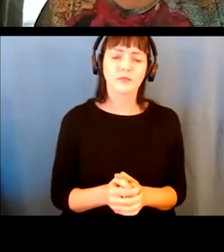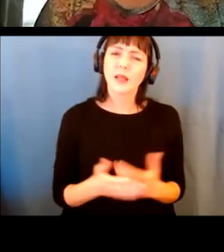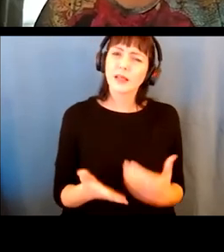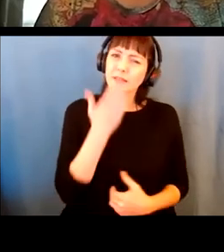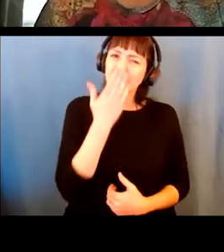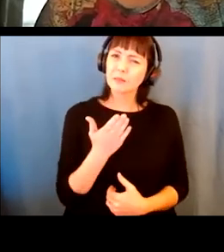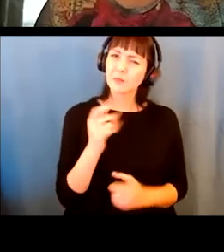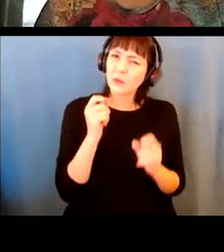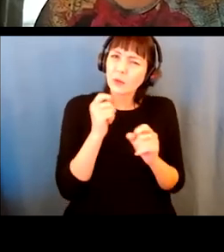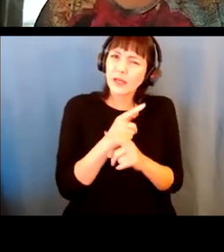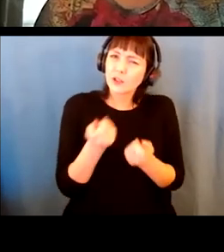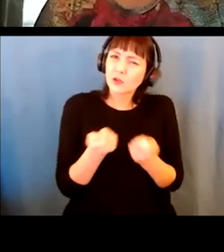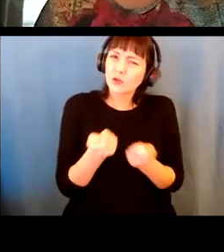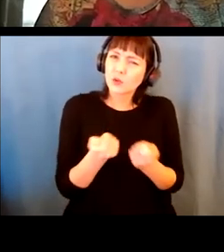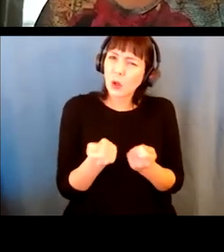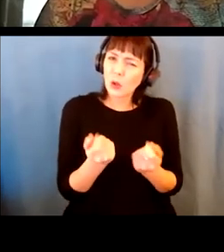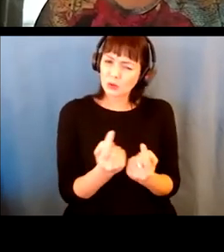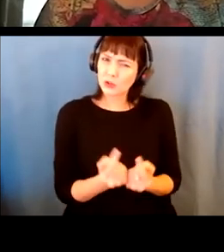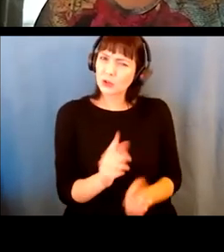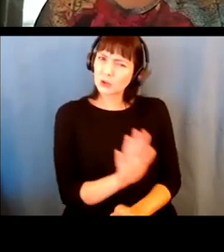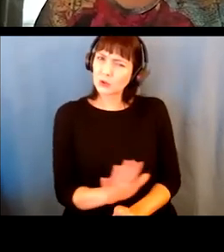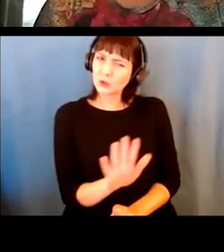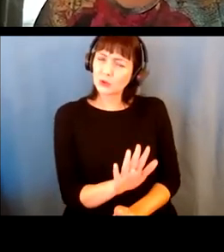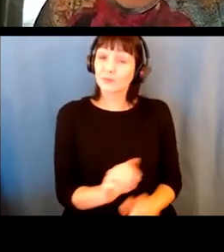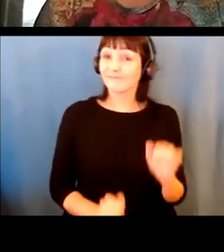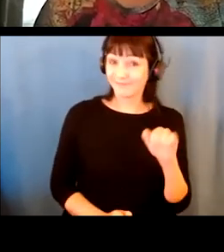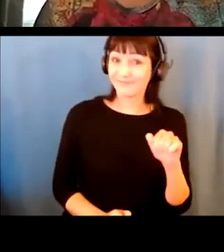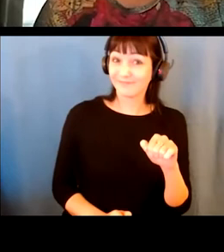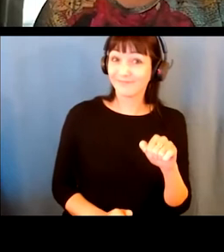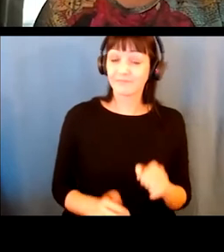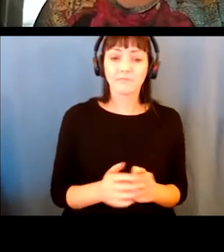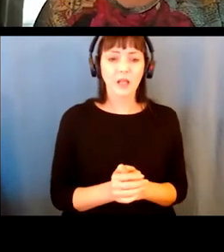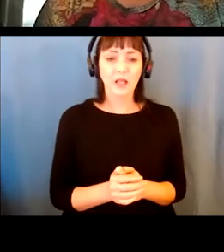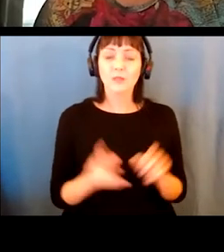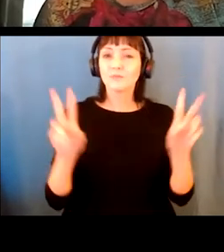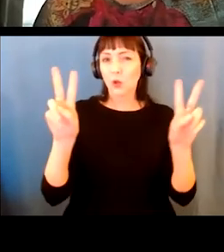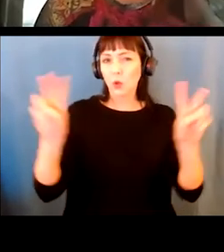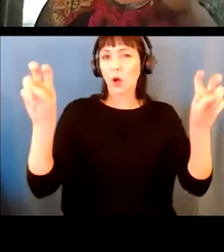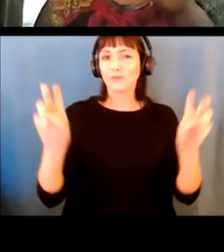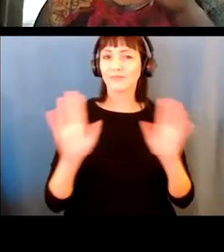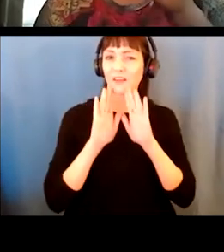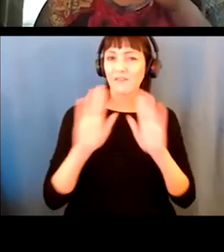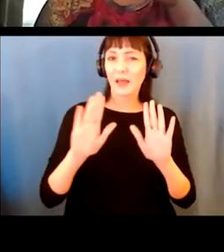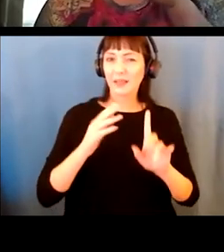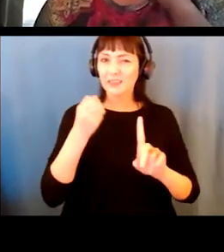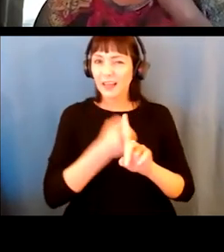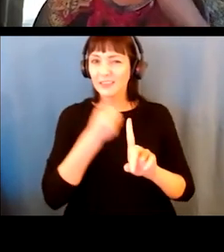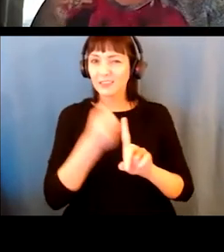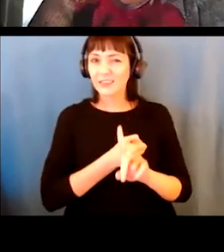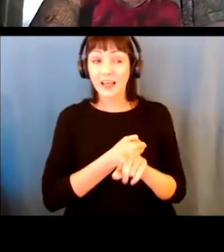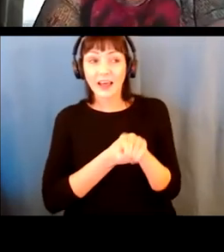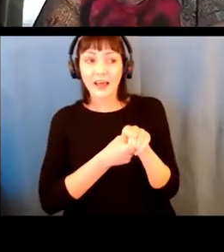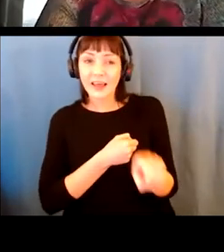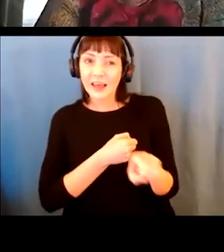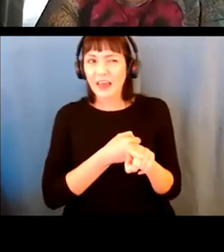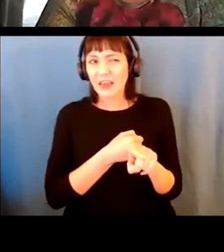and control thing that... Yeah, that's right. So we're kind of, I had to quote a famous activist, they're always worried they're going